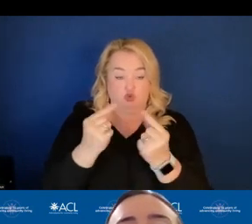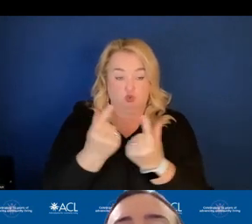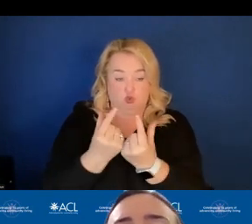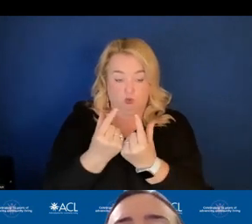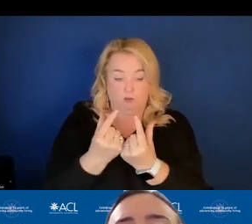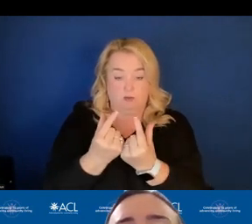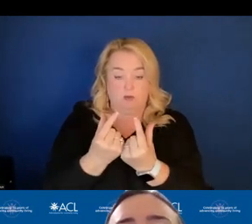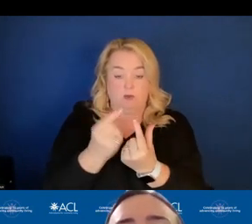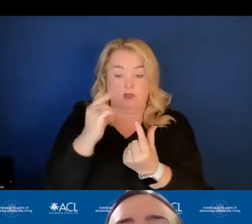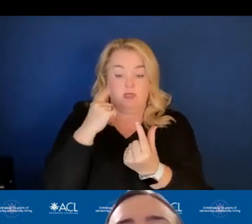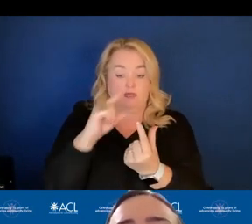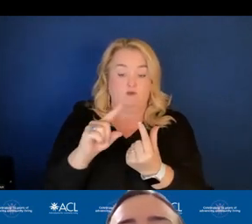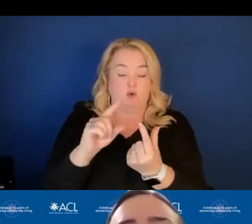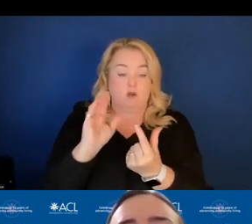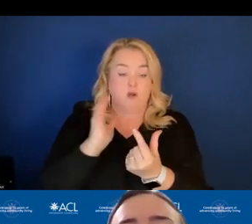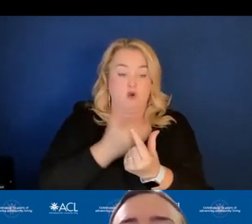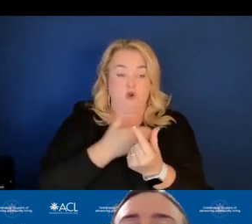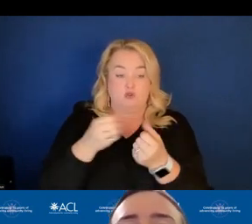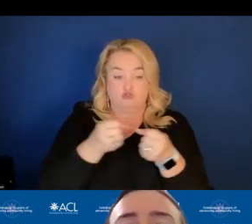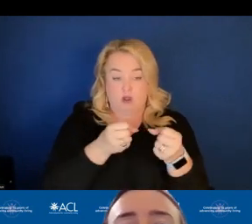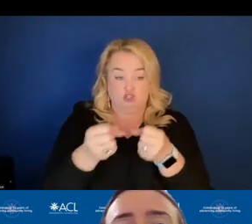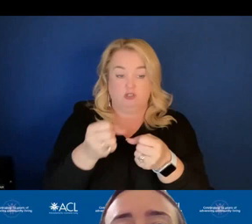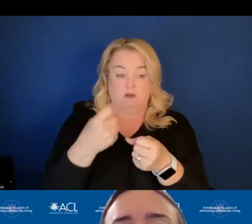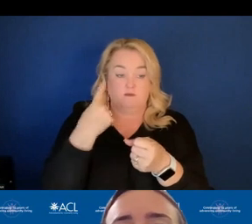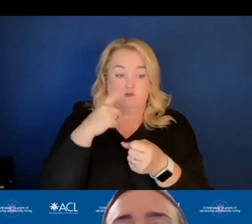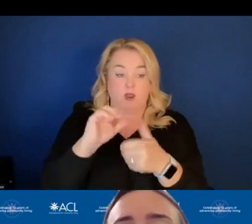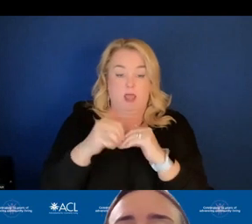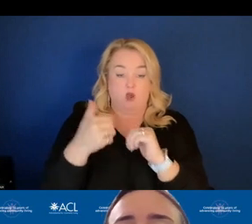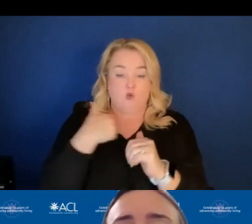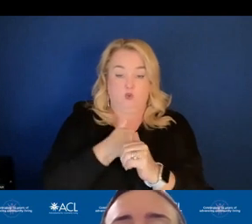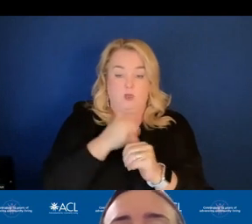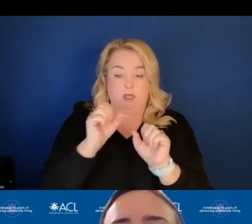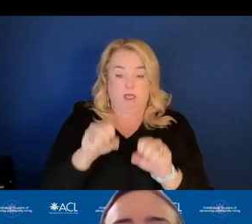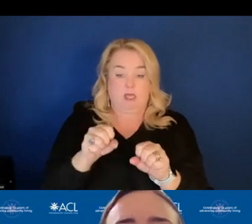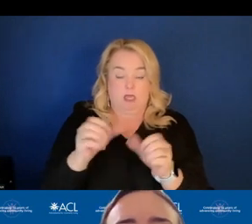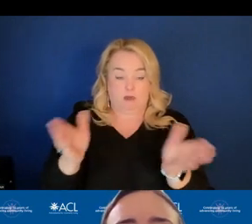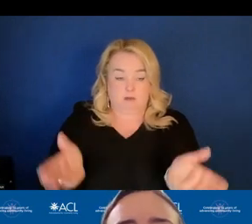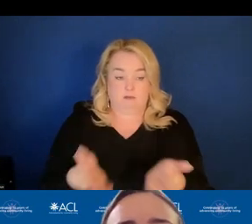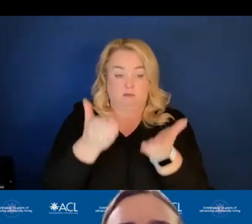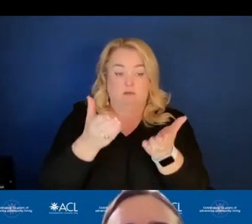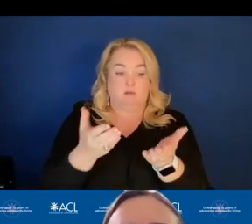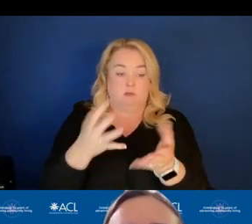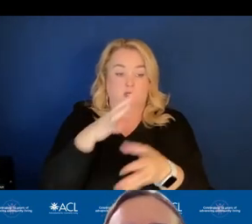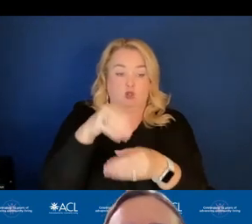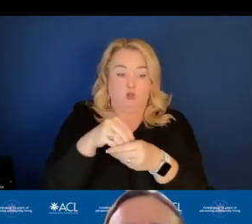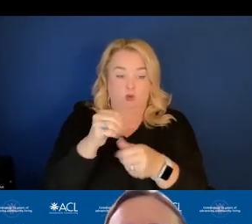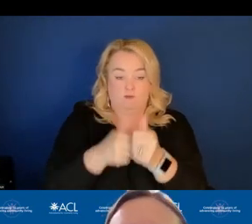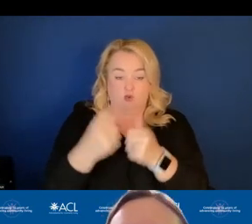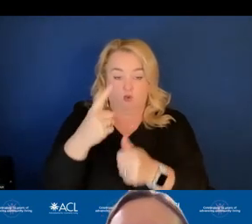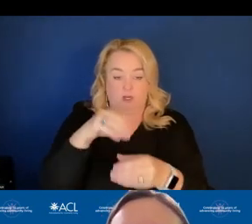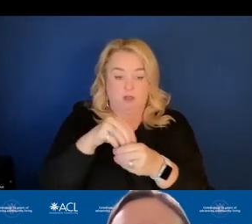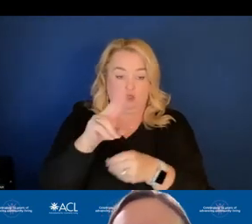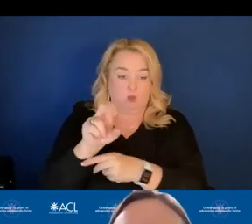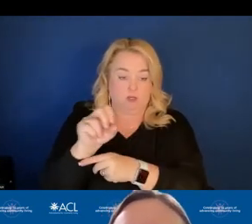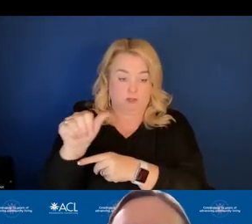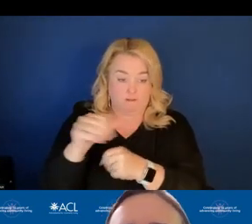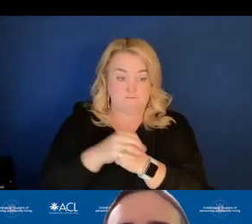practice strategy and how we are working to lift up innovation across the U.S.